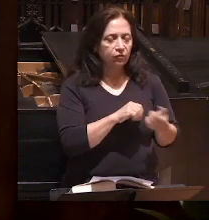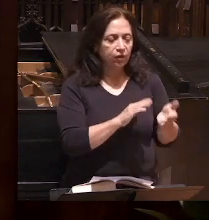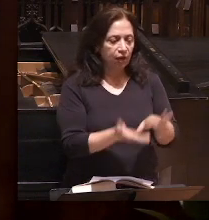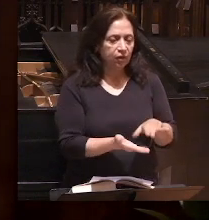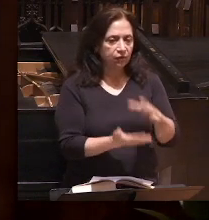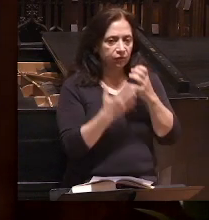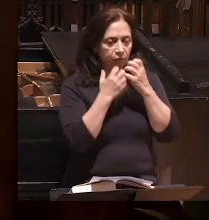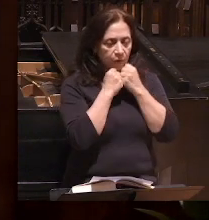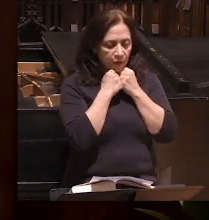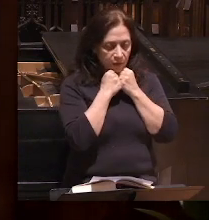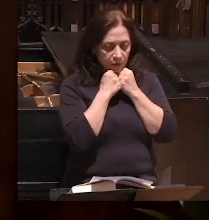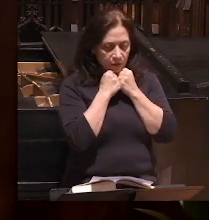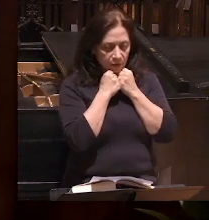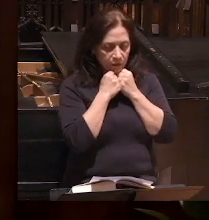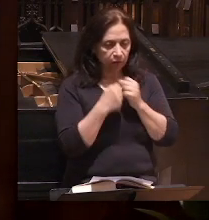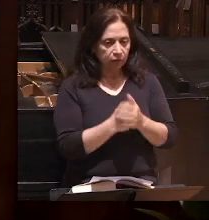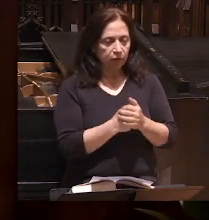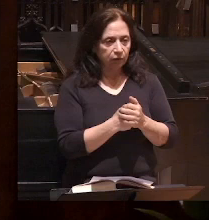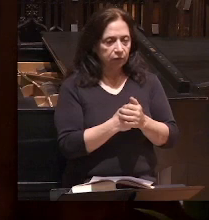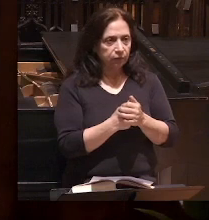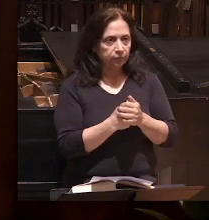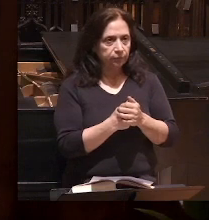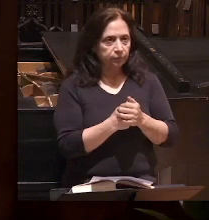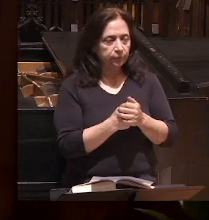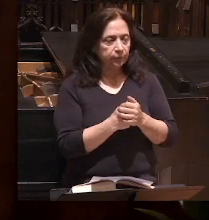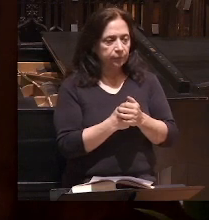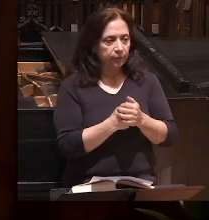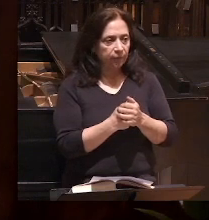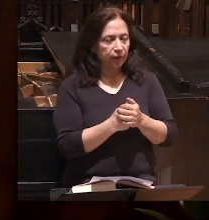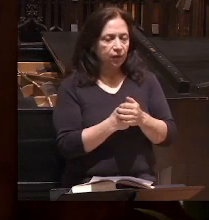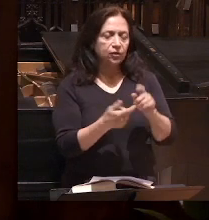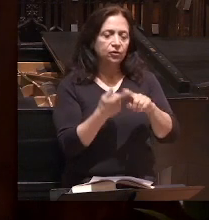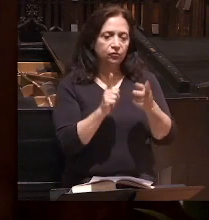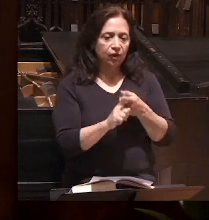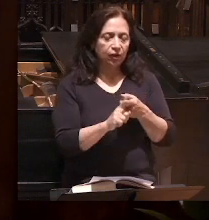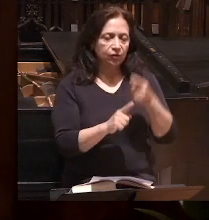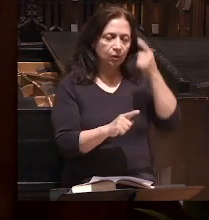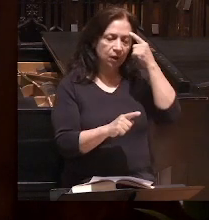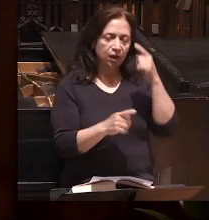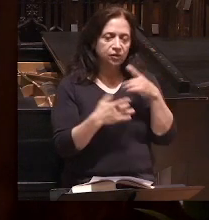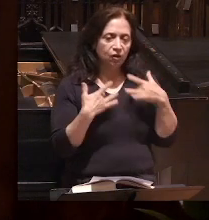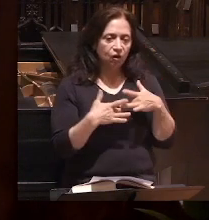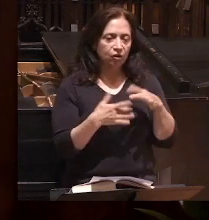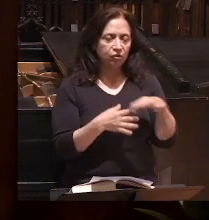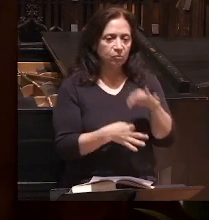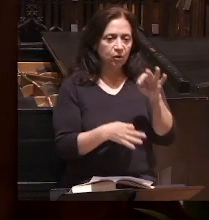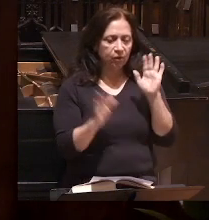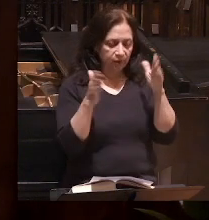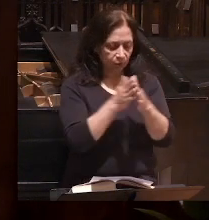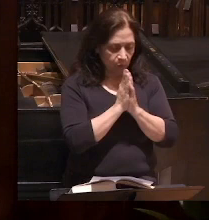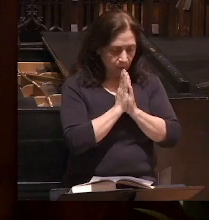beloved Secret. Friends, let us bring our hearts, our minds, our spirits into